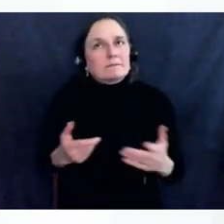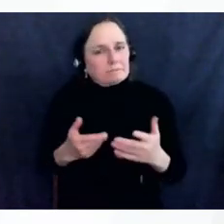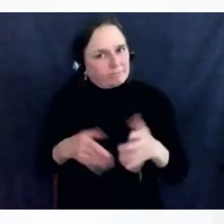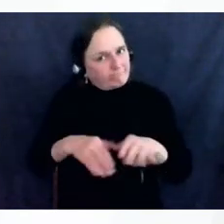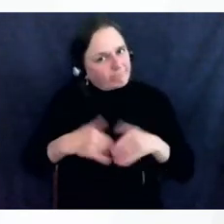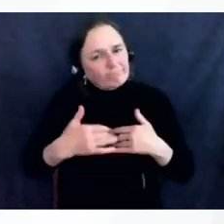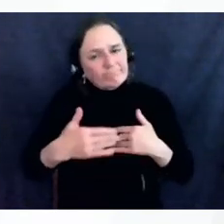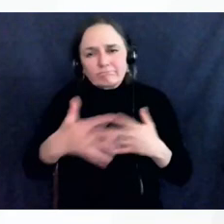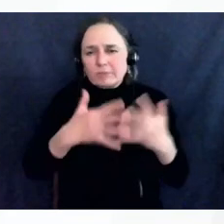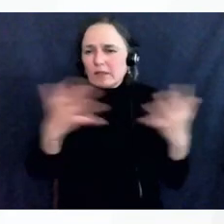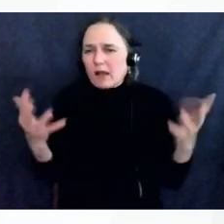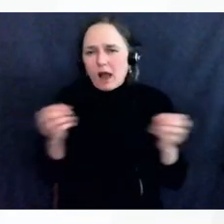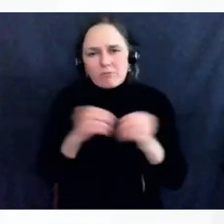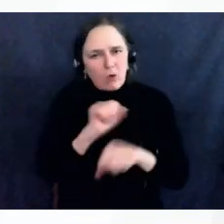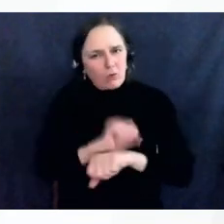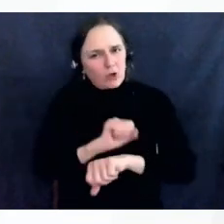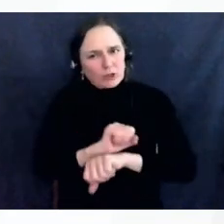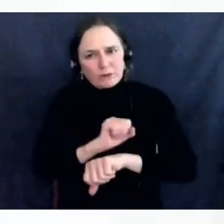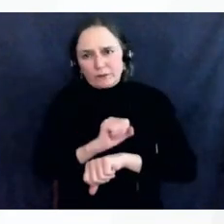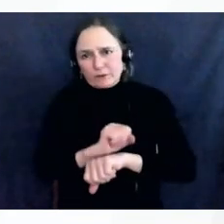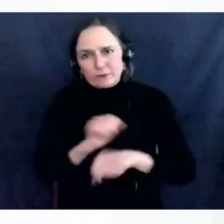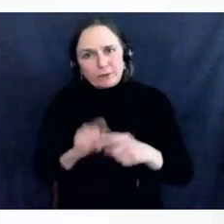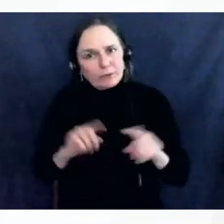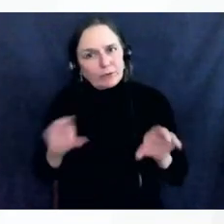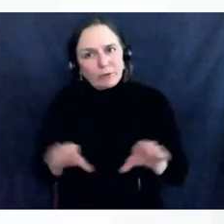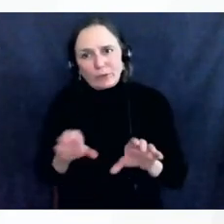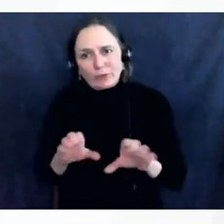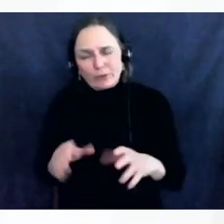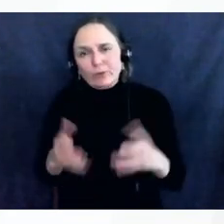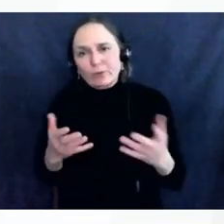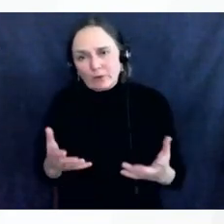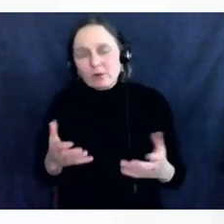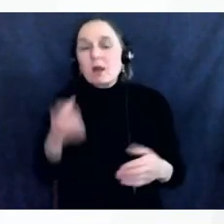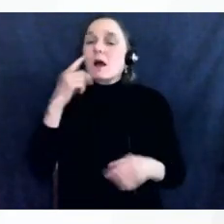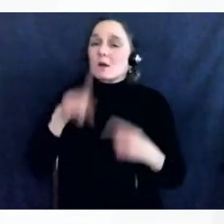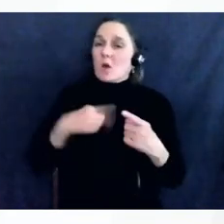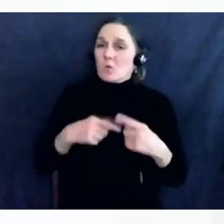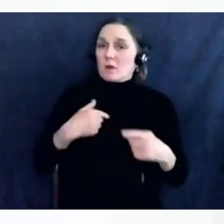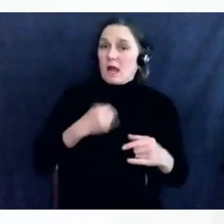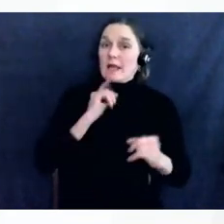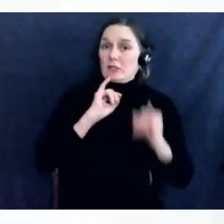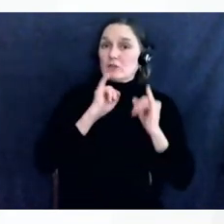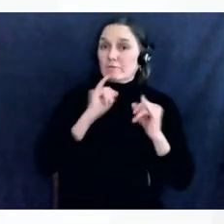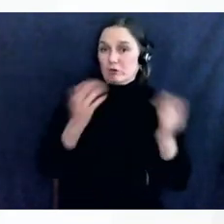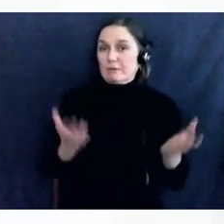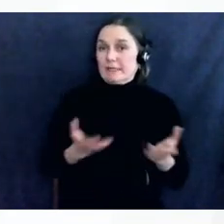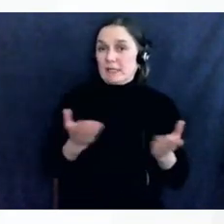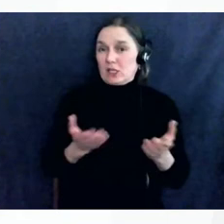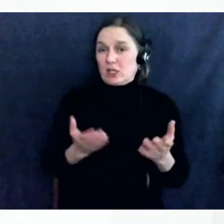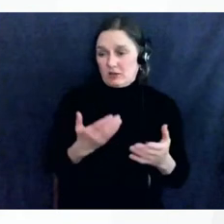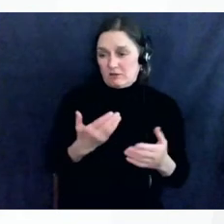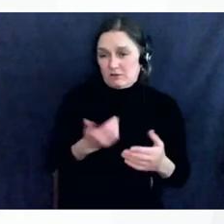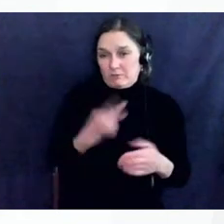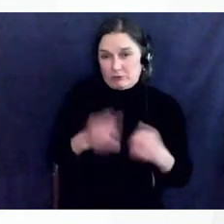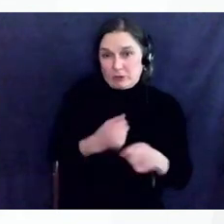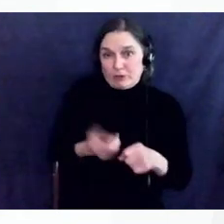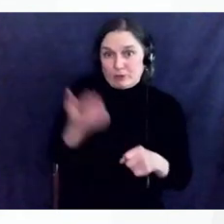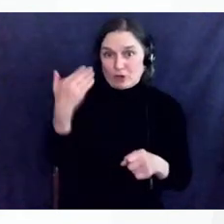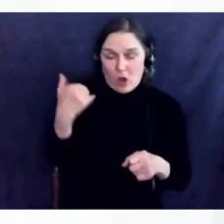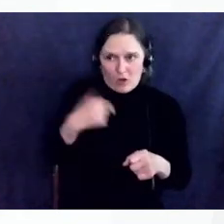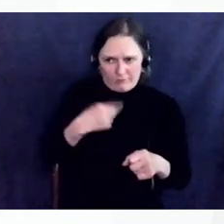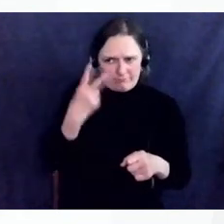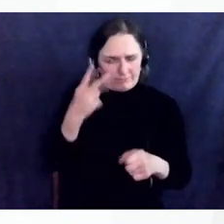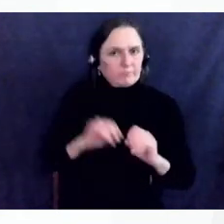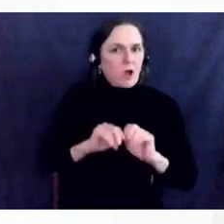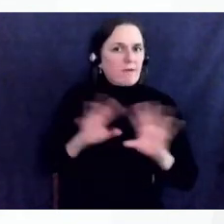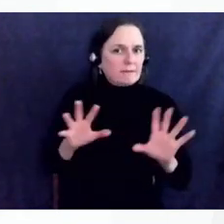I interviewed here, I saw that the University of Washington cares deeply about these issues of race, equity, and inclusion.